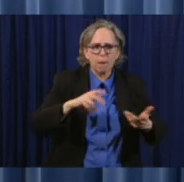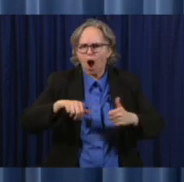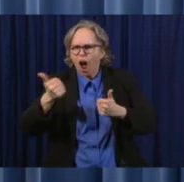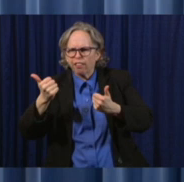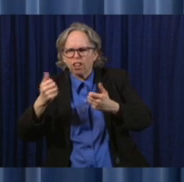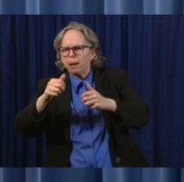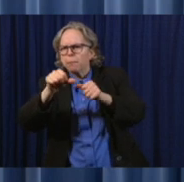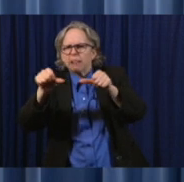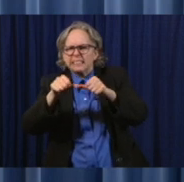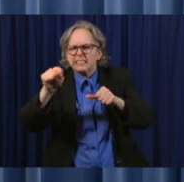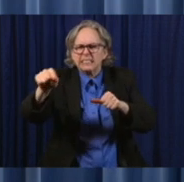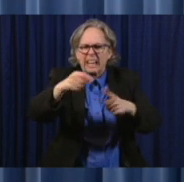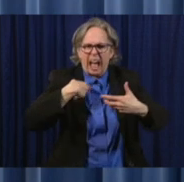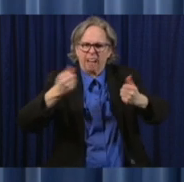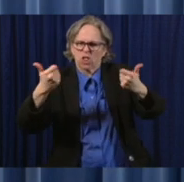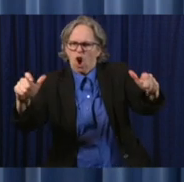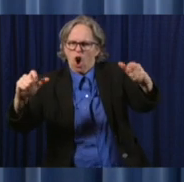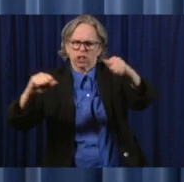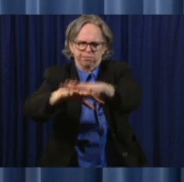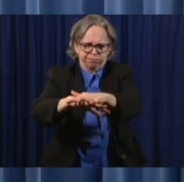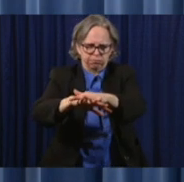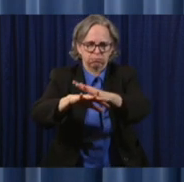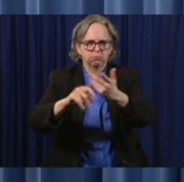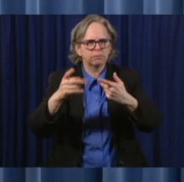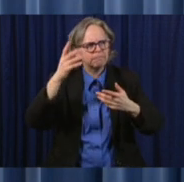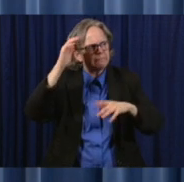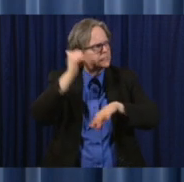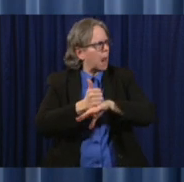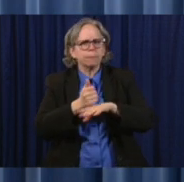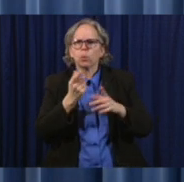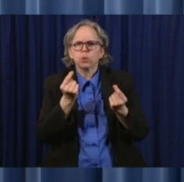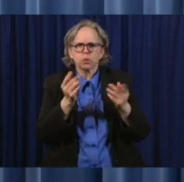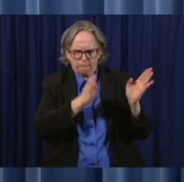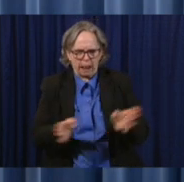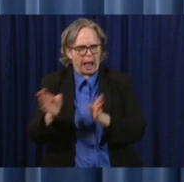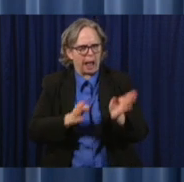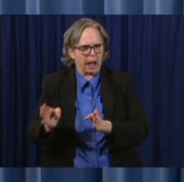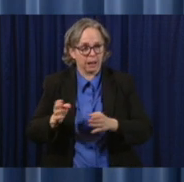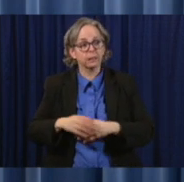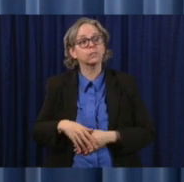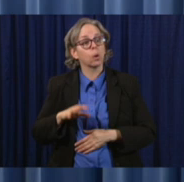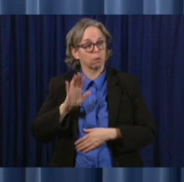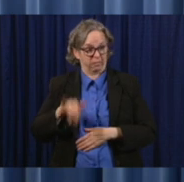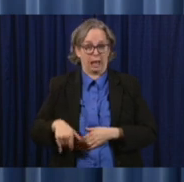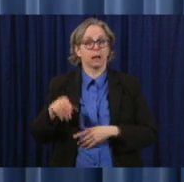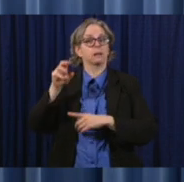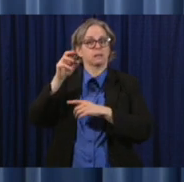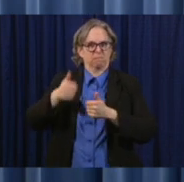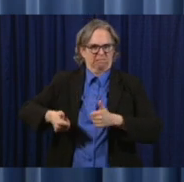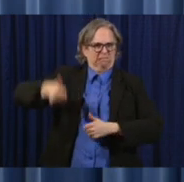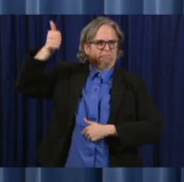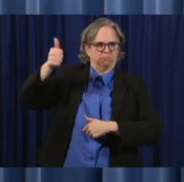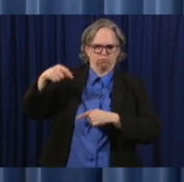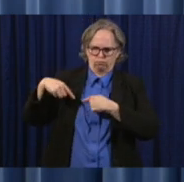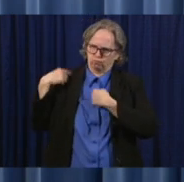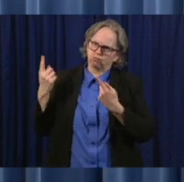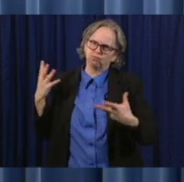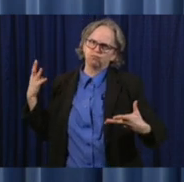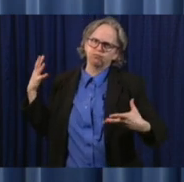come up with an overall plan. So she's been working in regard to this for some